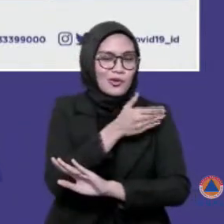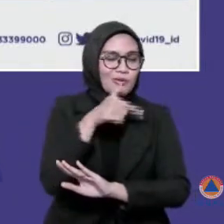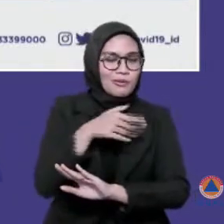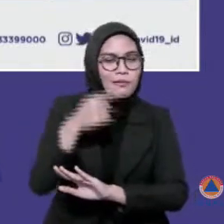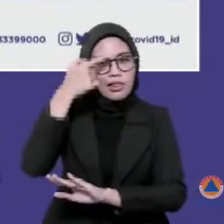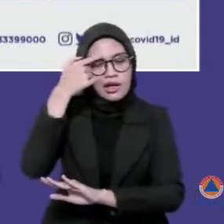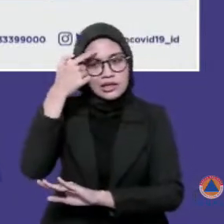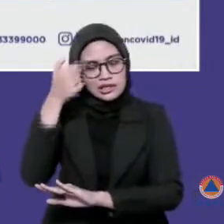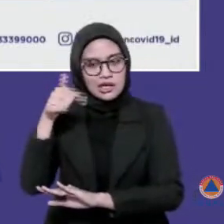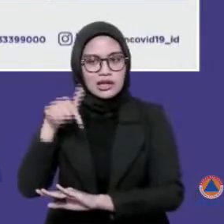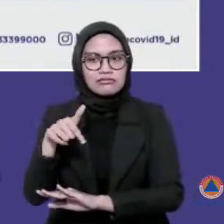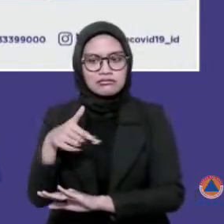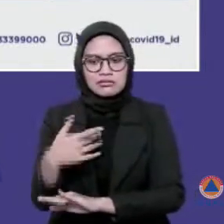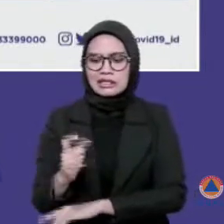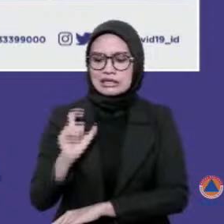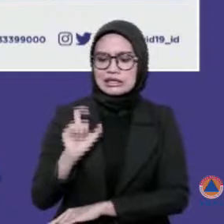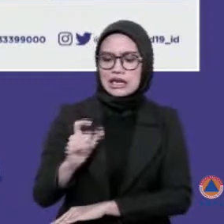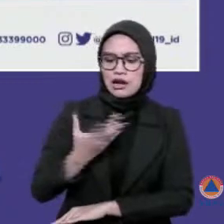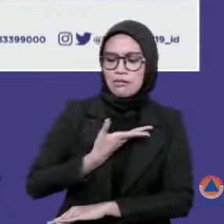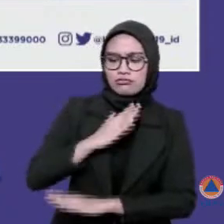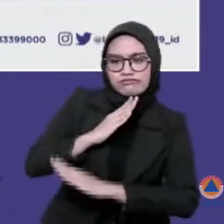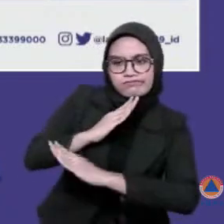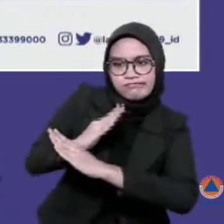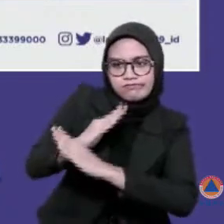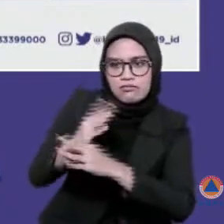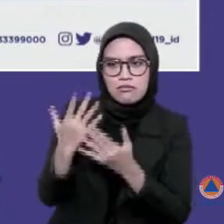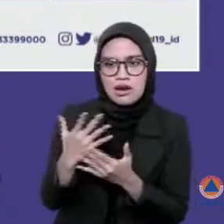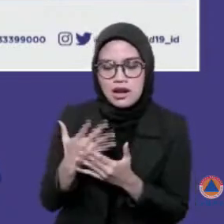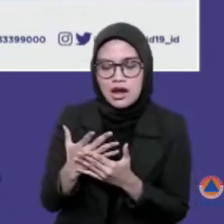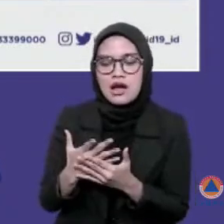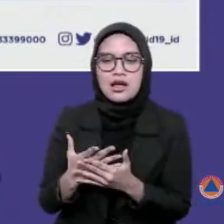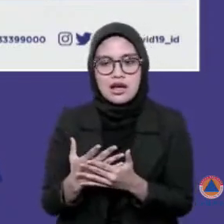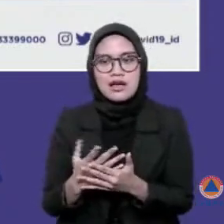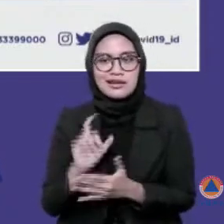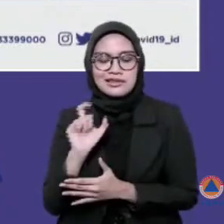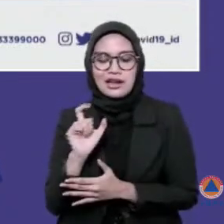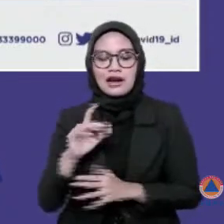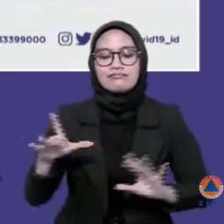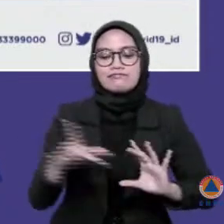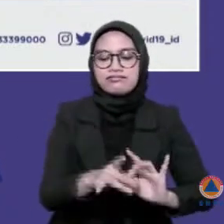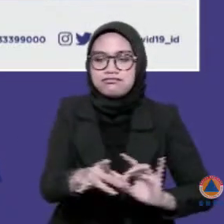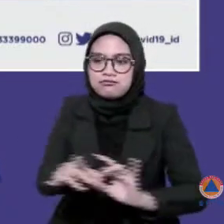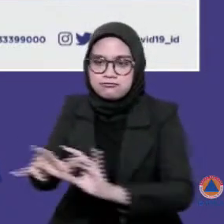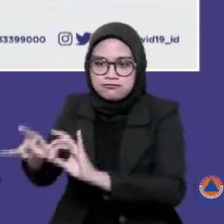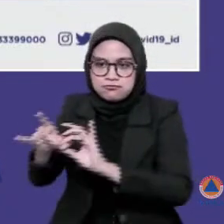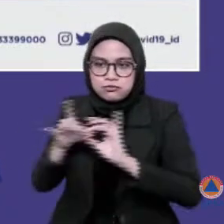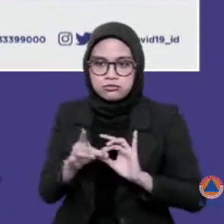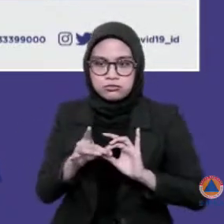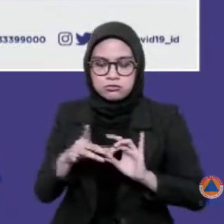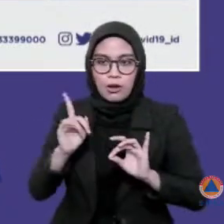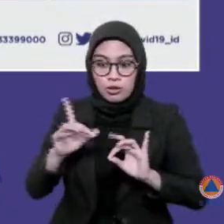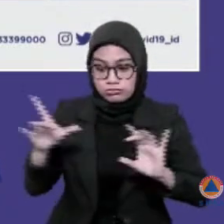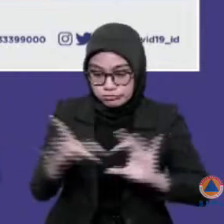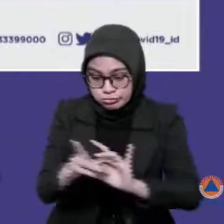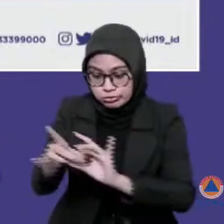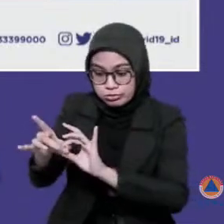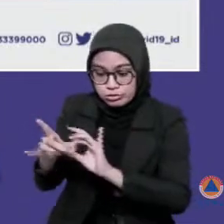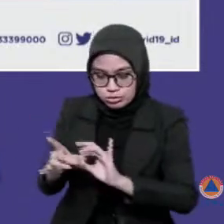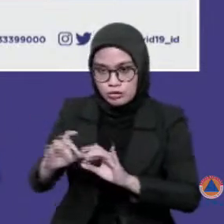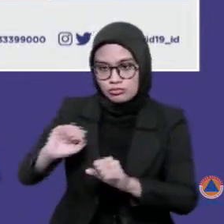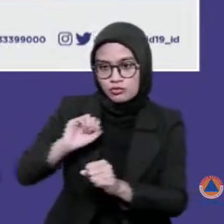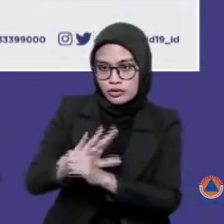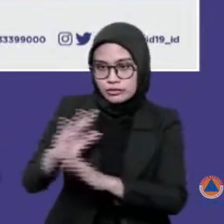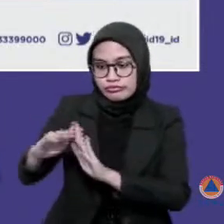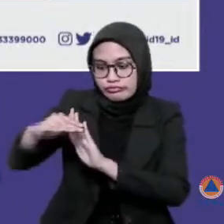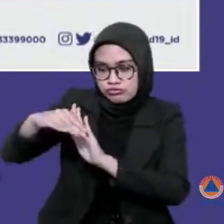that there is no solutions apart from working together as global society to prevent another tragedy from taking